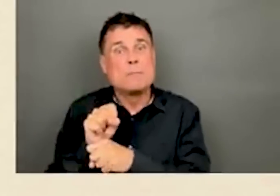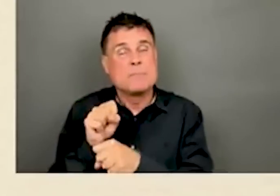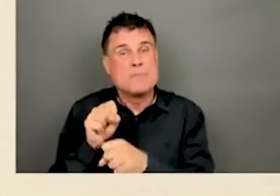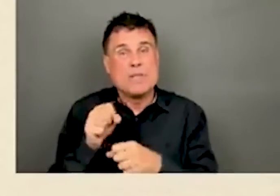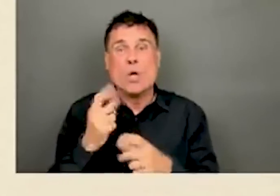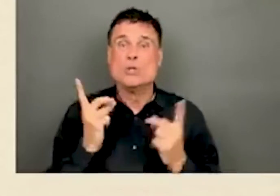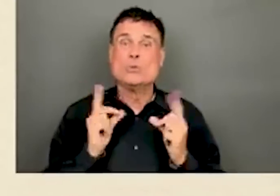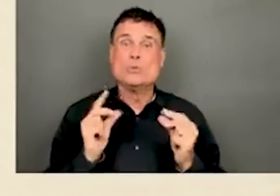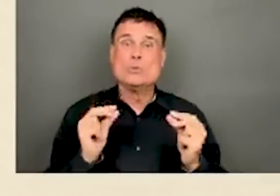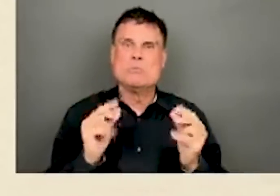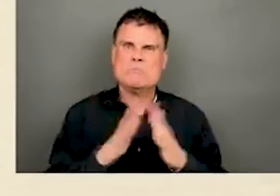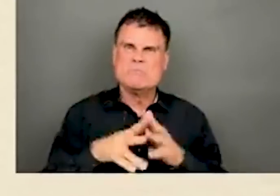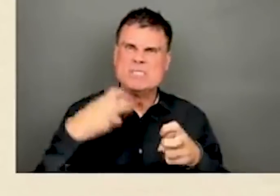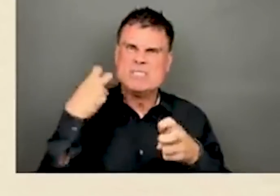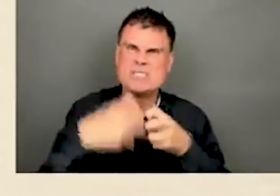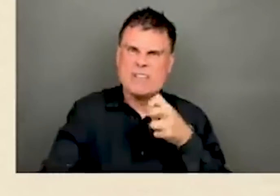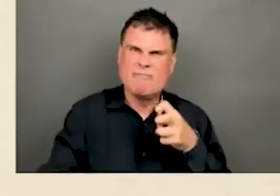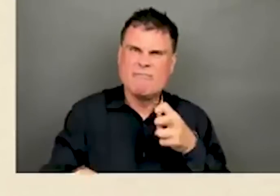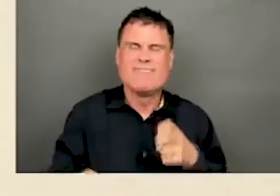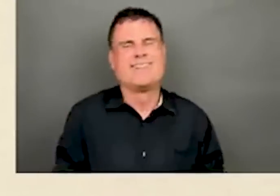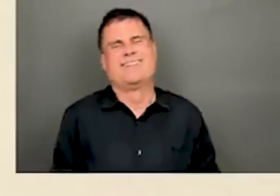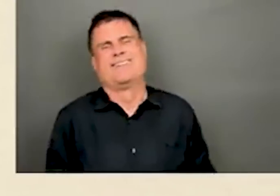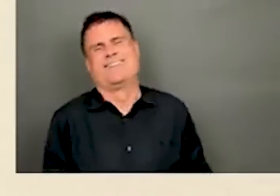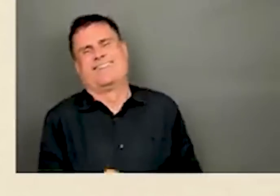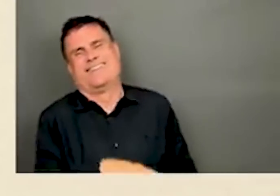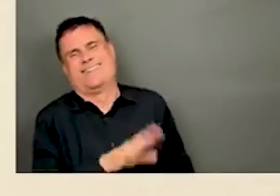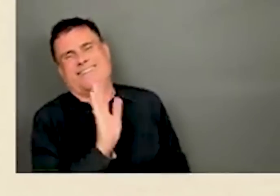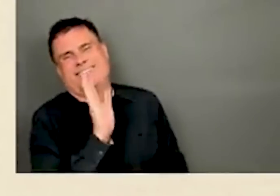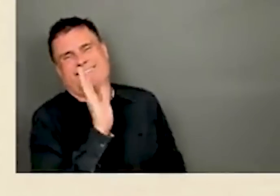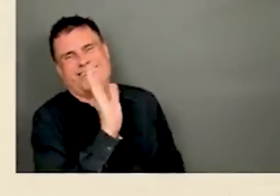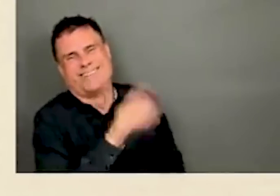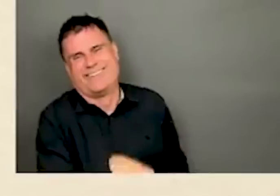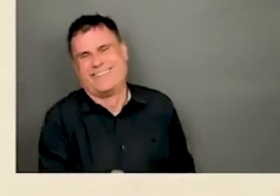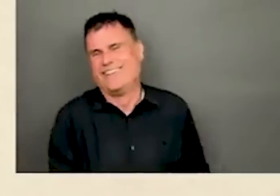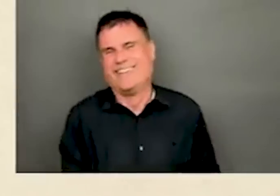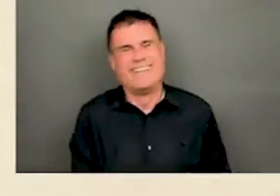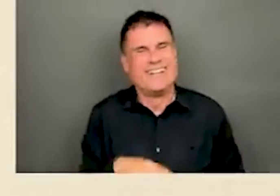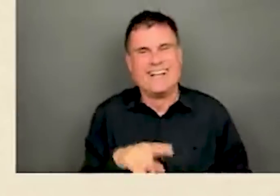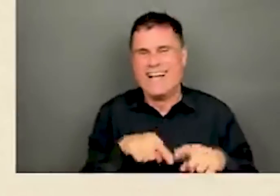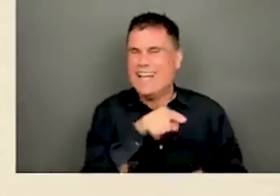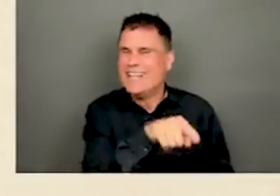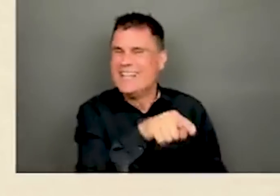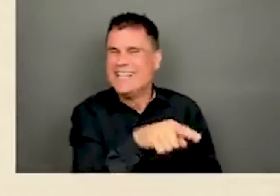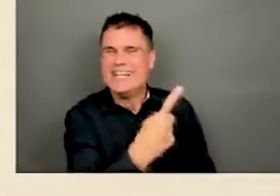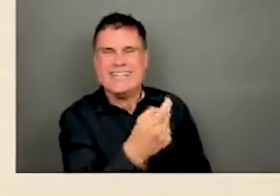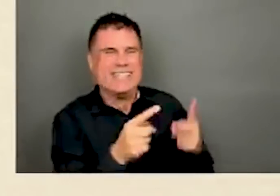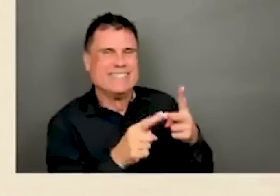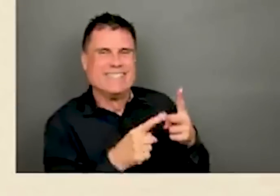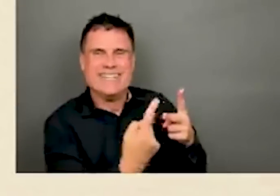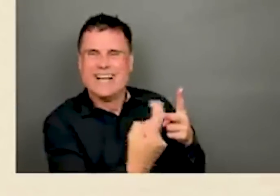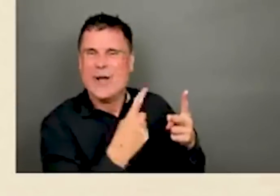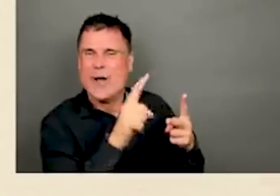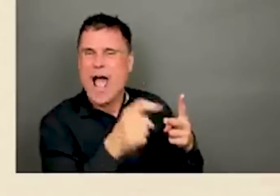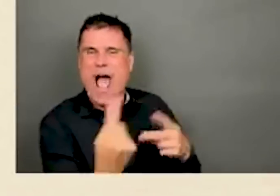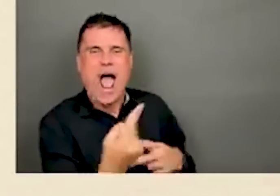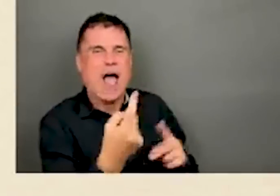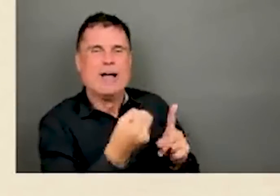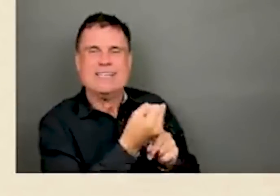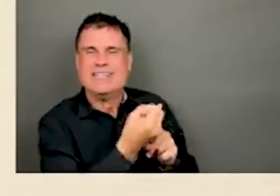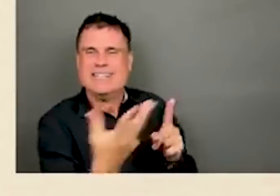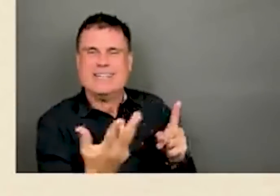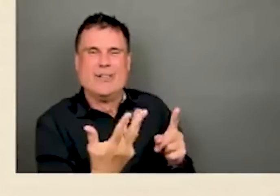I can always count on you, Richard, for one follow-up that's 3 questions, and I say that warmly. I don't mean anything by